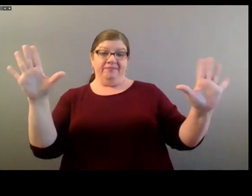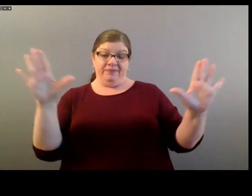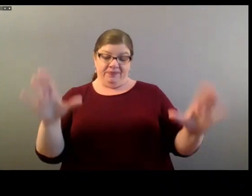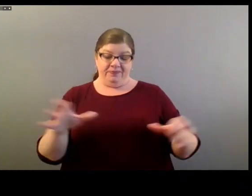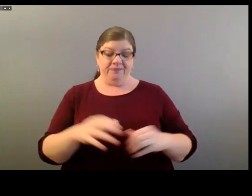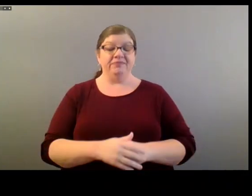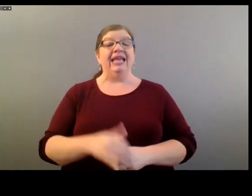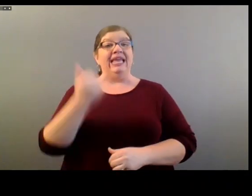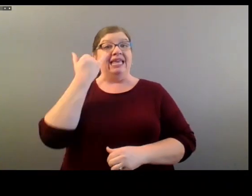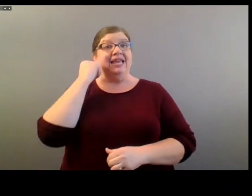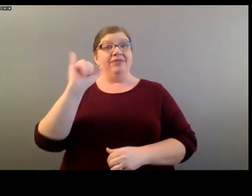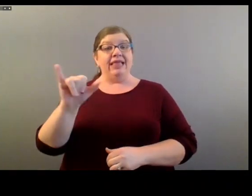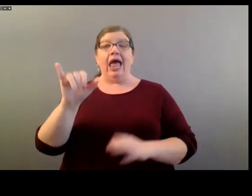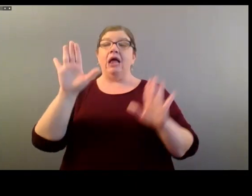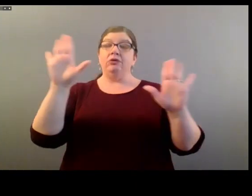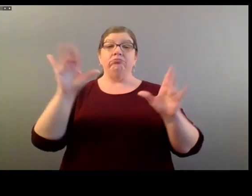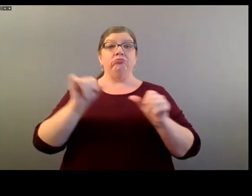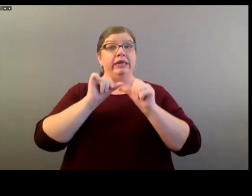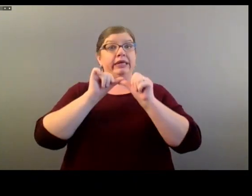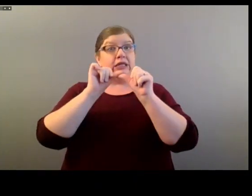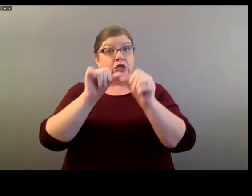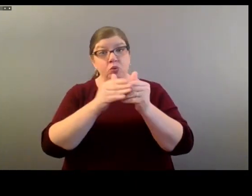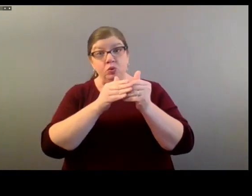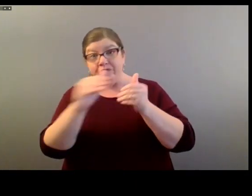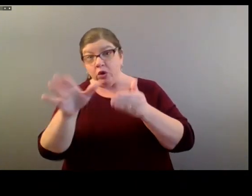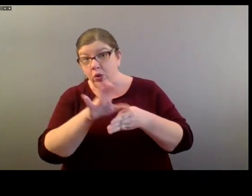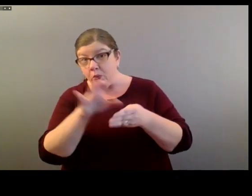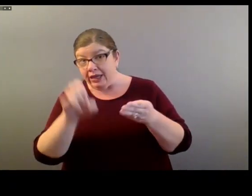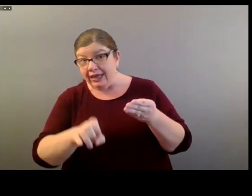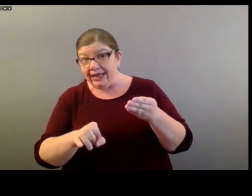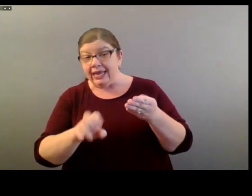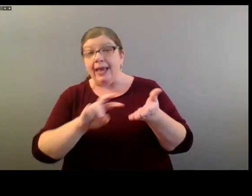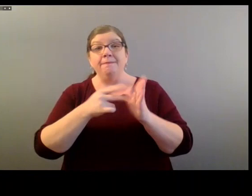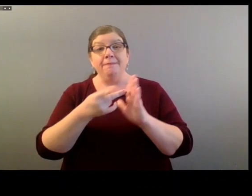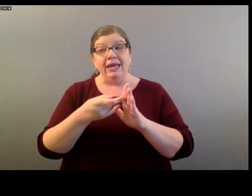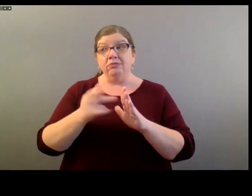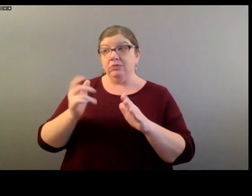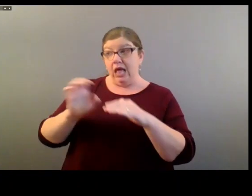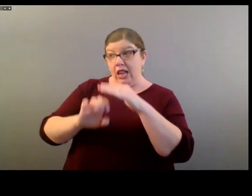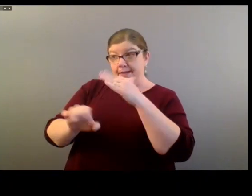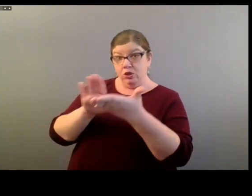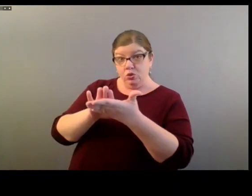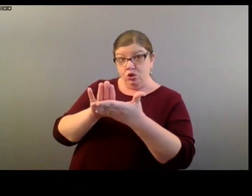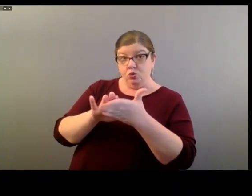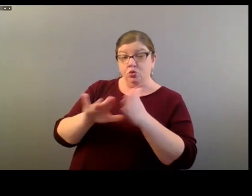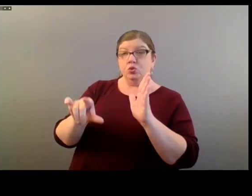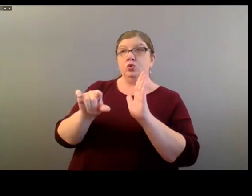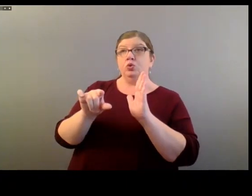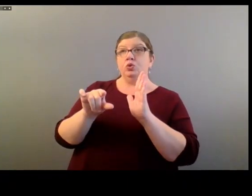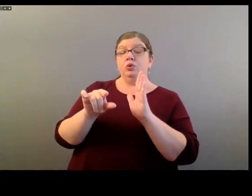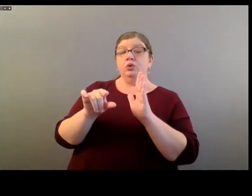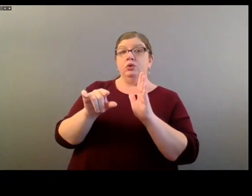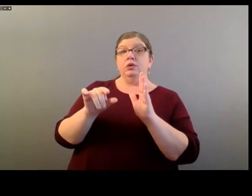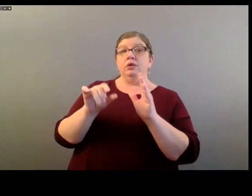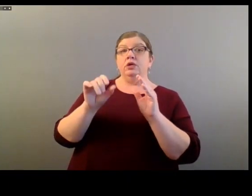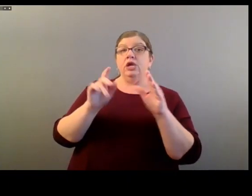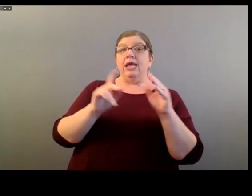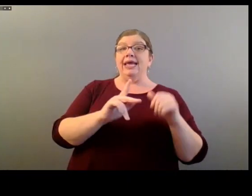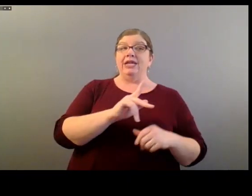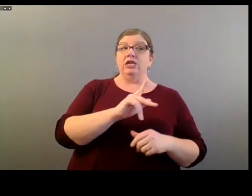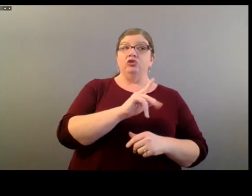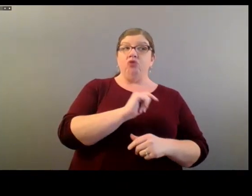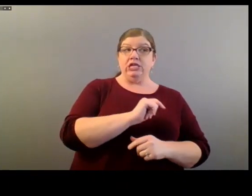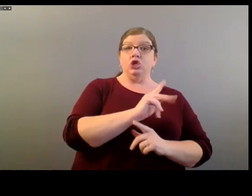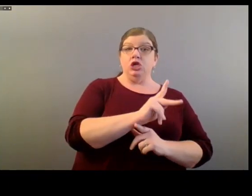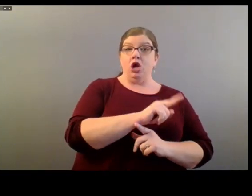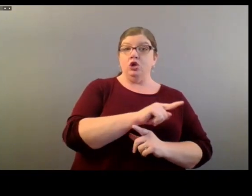trend continues through the weekend, our elementary schools, grades, transition kindergarten through 6th grade